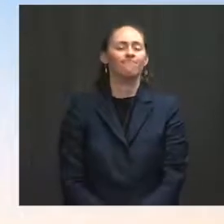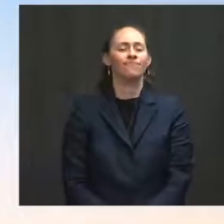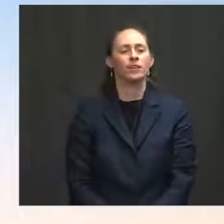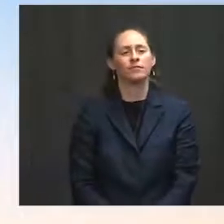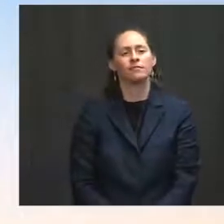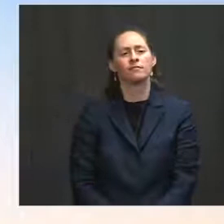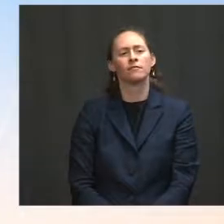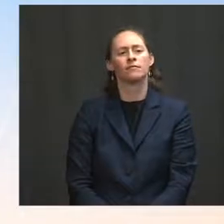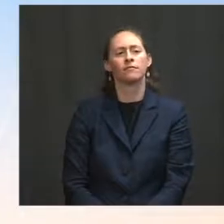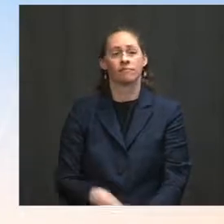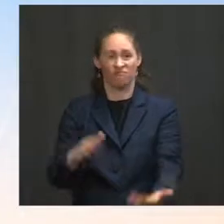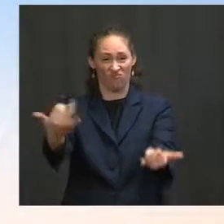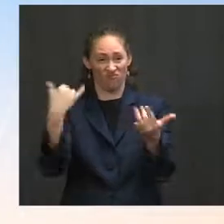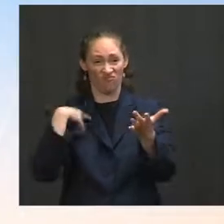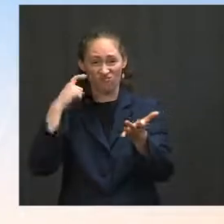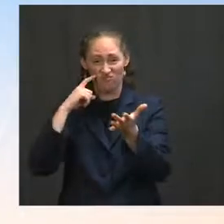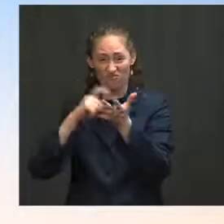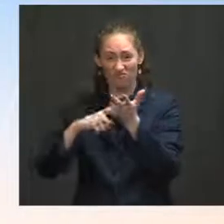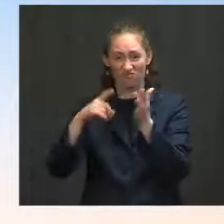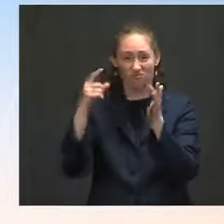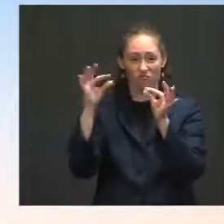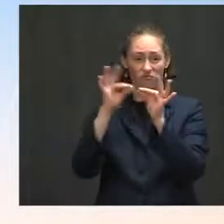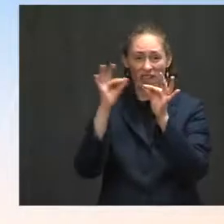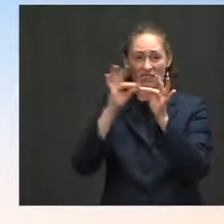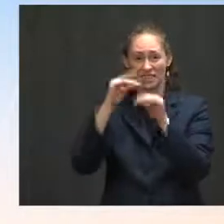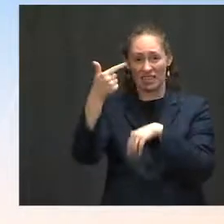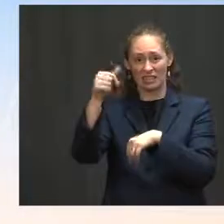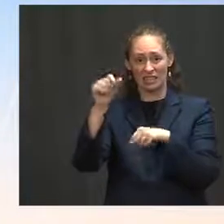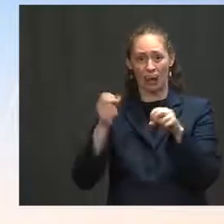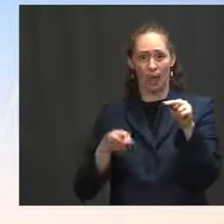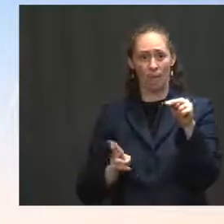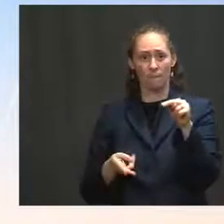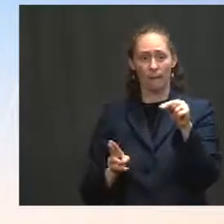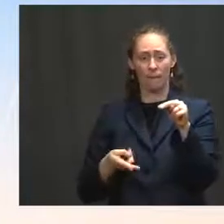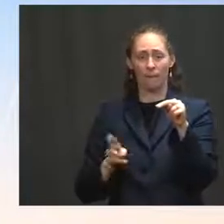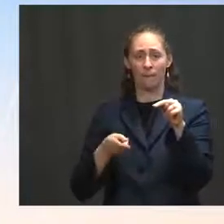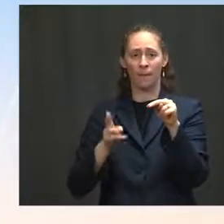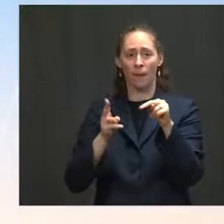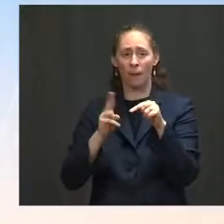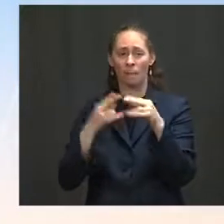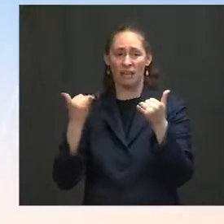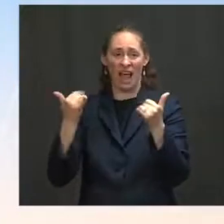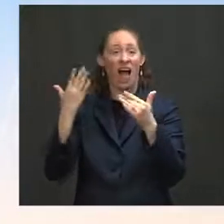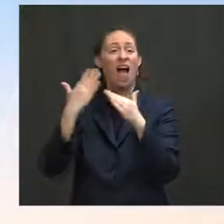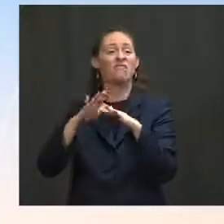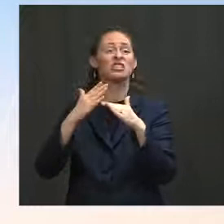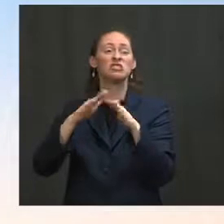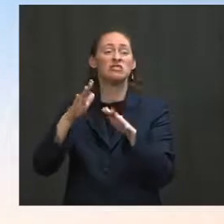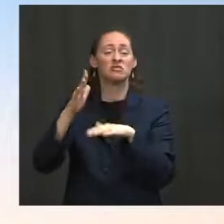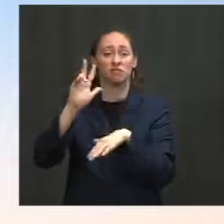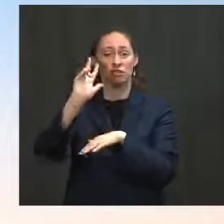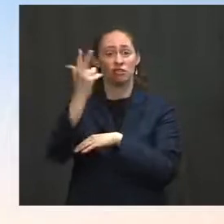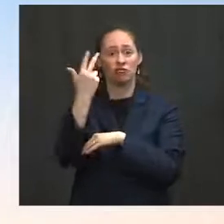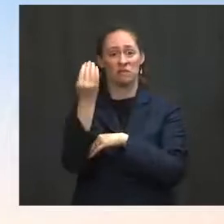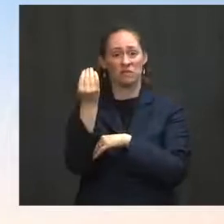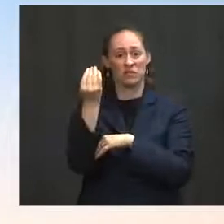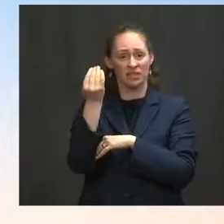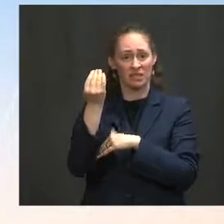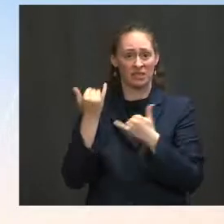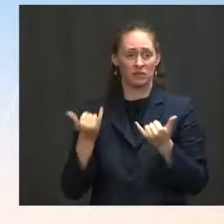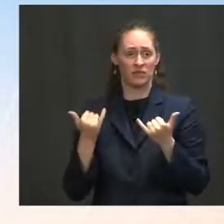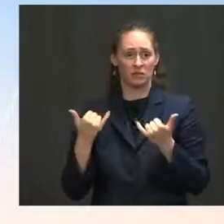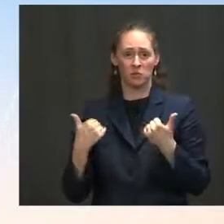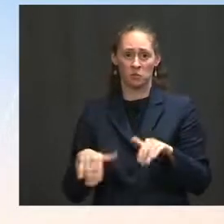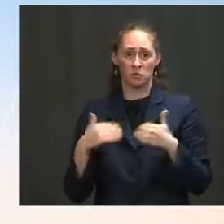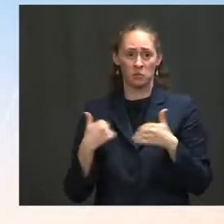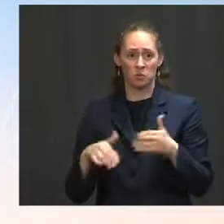considerably right now all across the U.S. The average price of gasoline is $3.14. In fact, gas prices are up